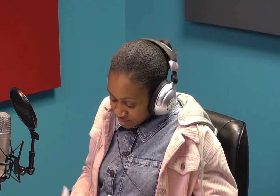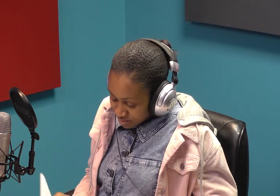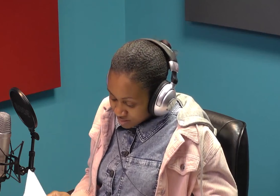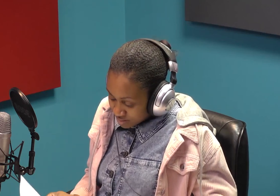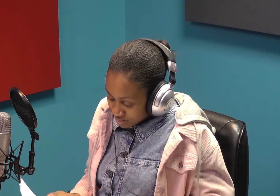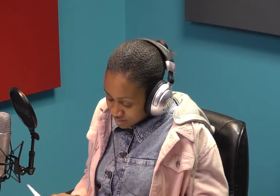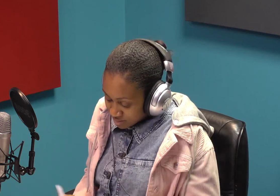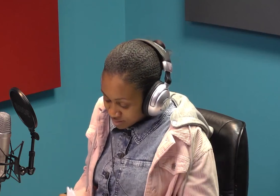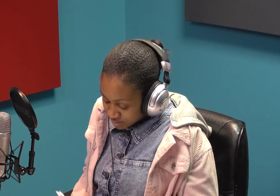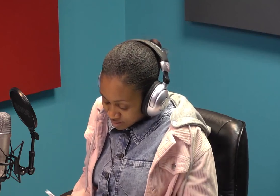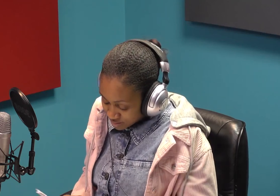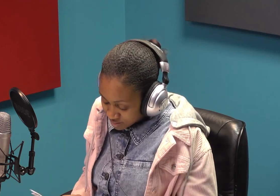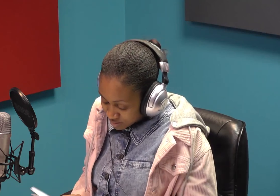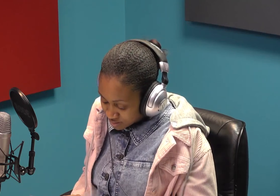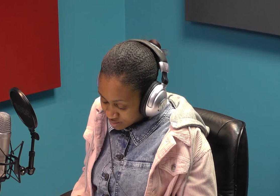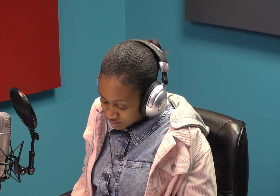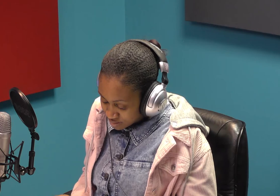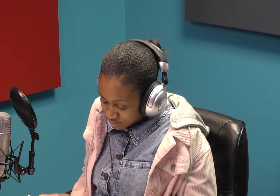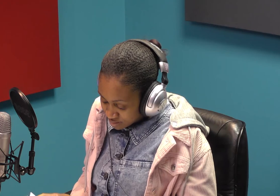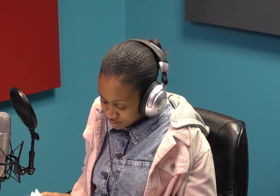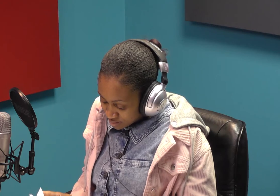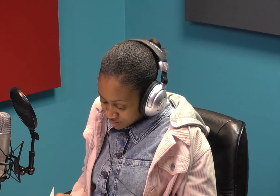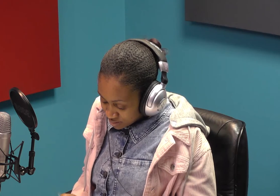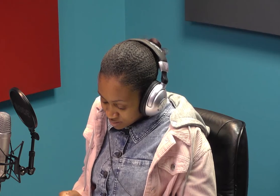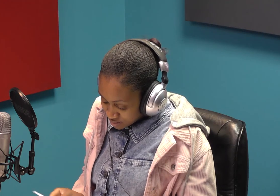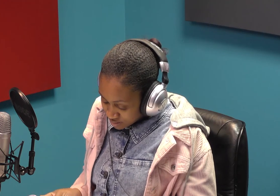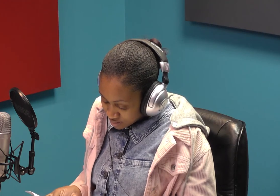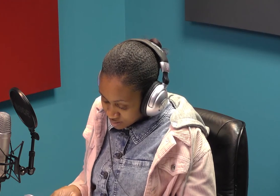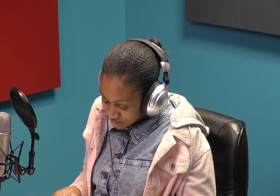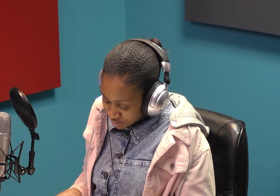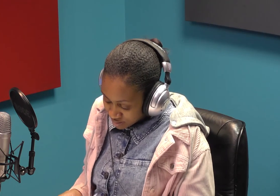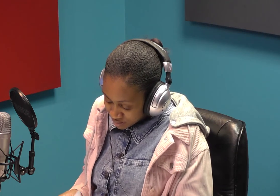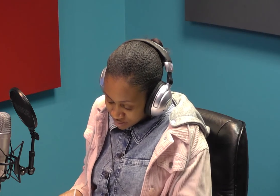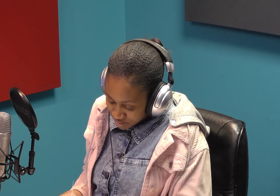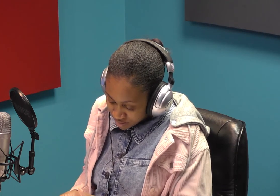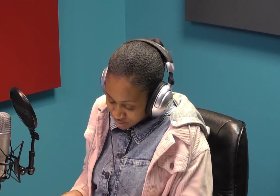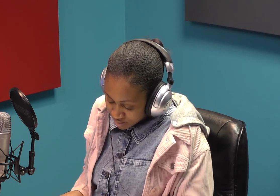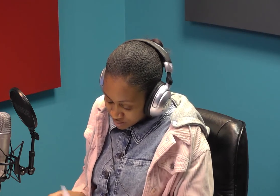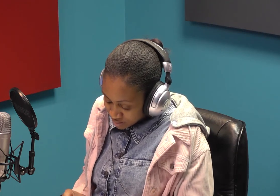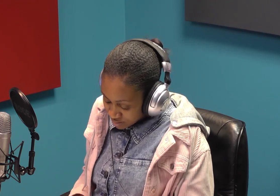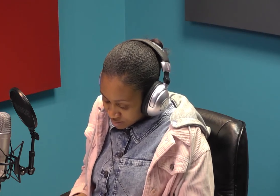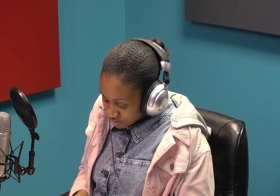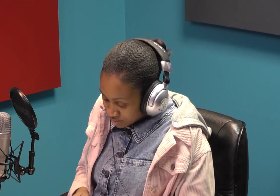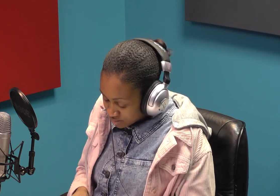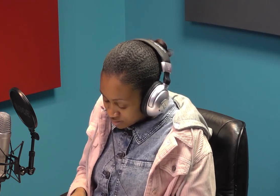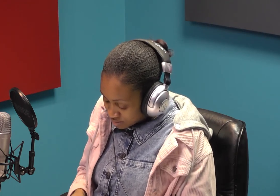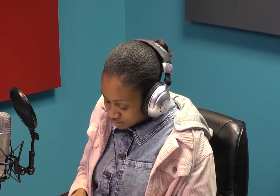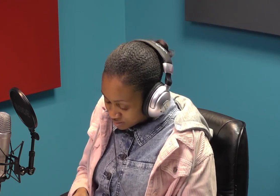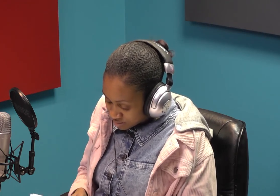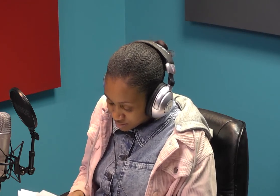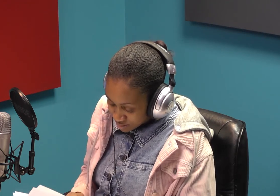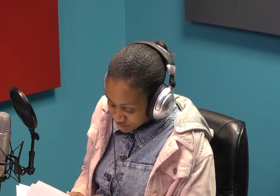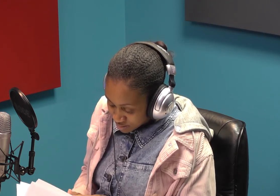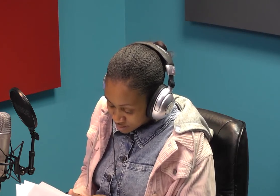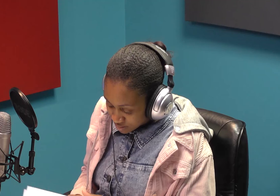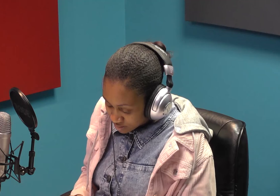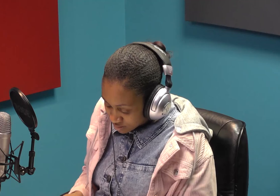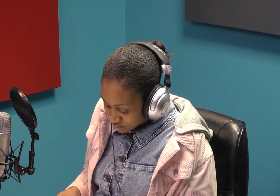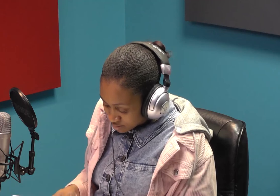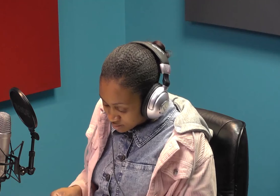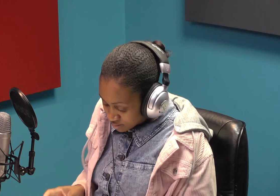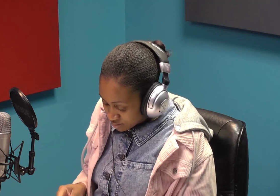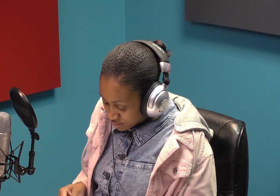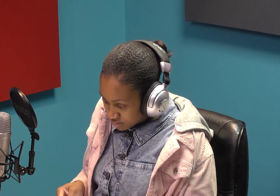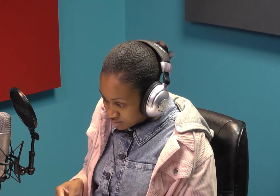just, so on researching, first thing I wanted to talk about, uh, with the baby boomers, that we're individuals